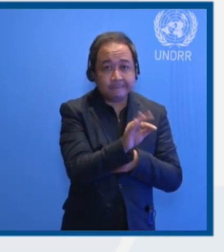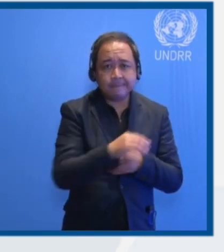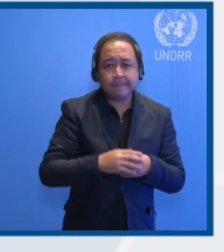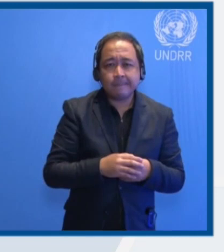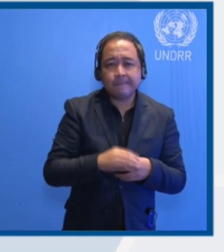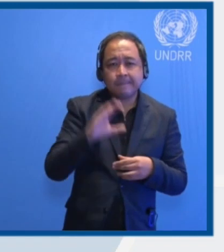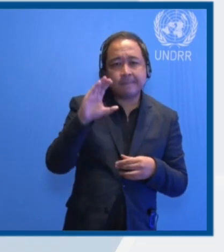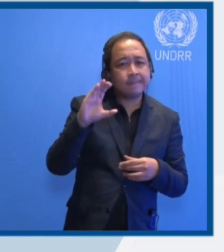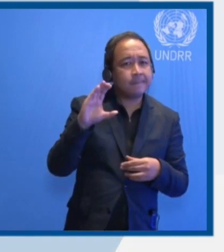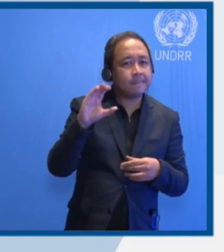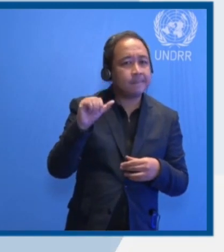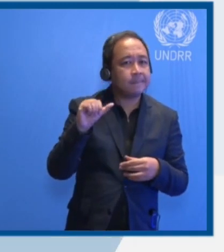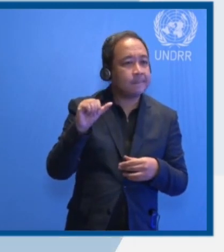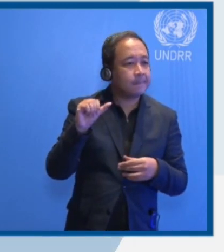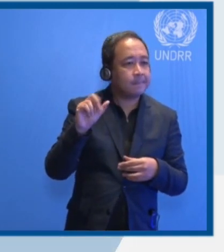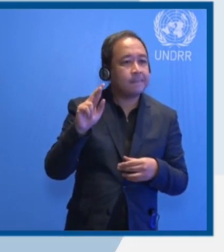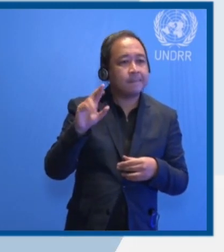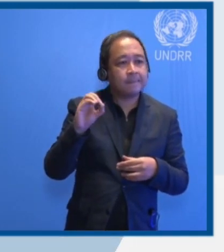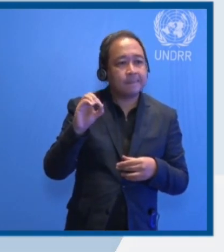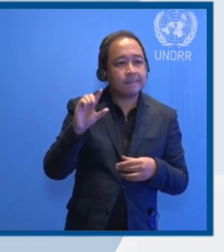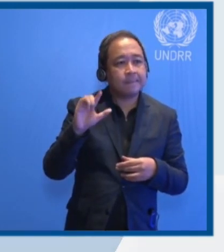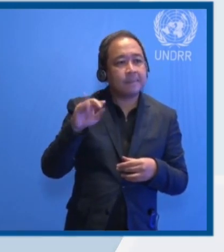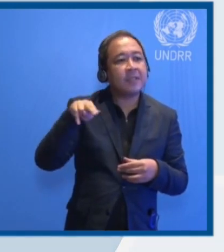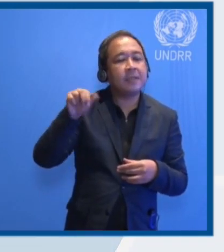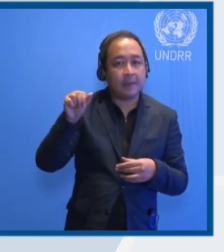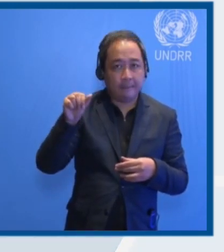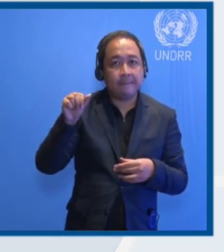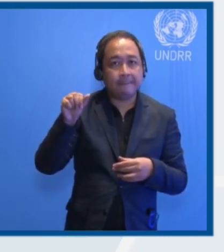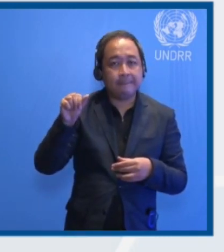Carolina to also come on board.